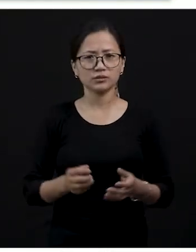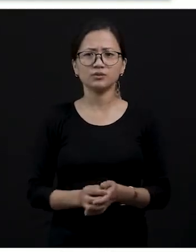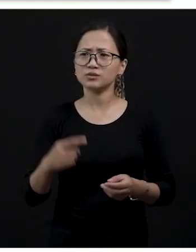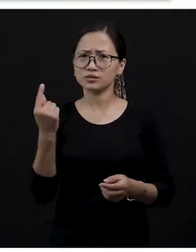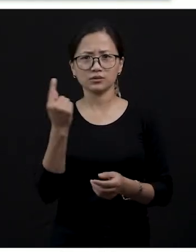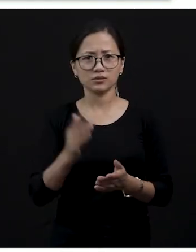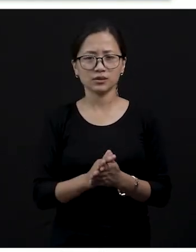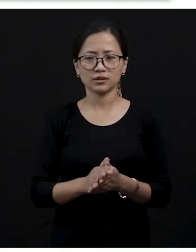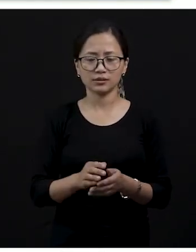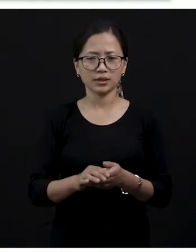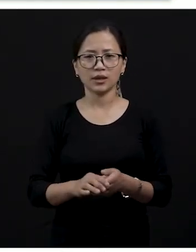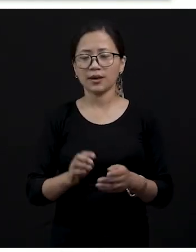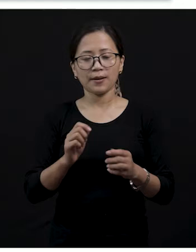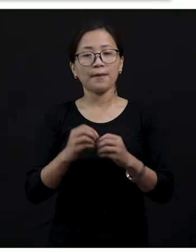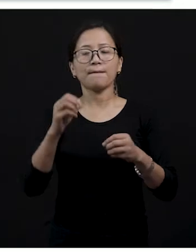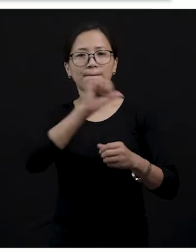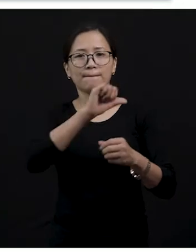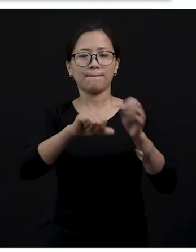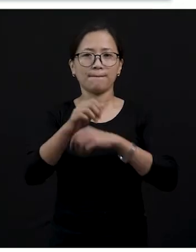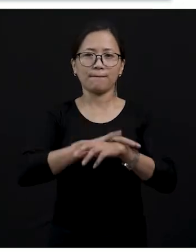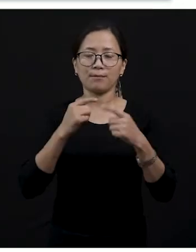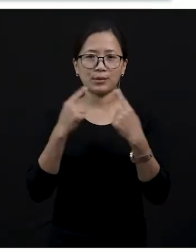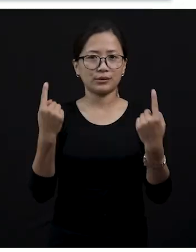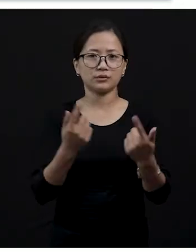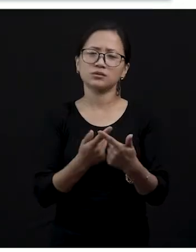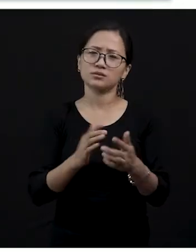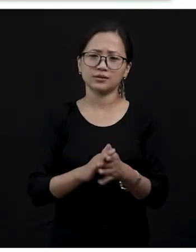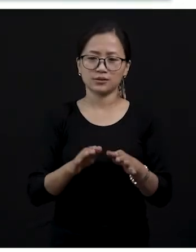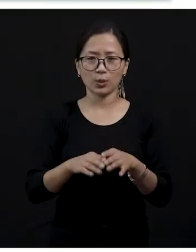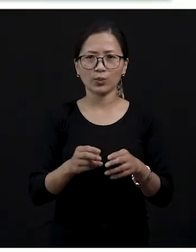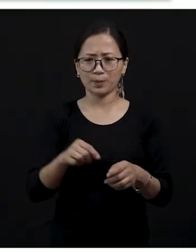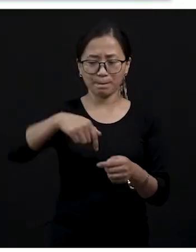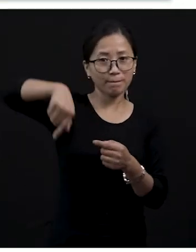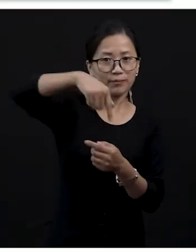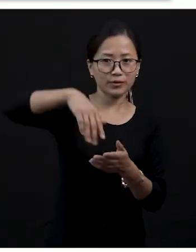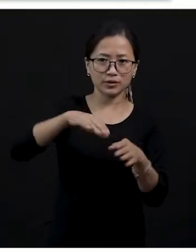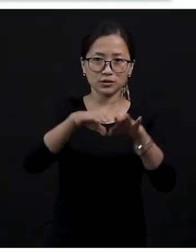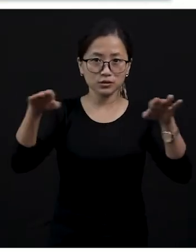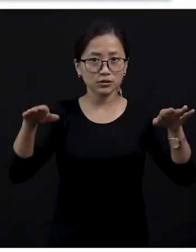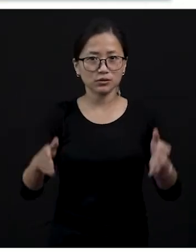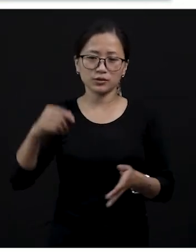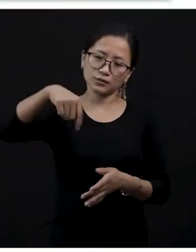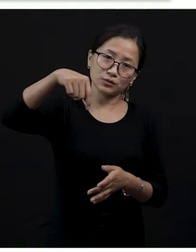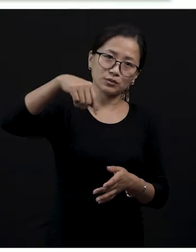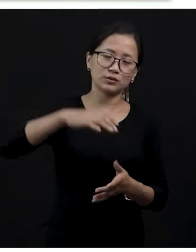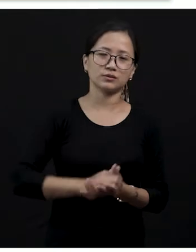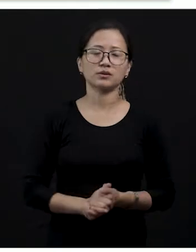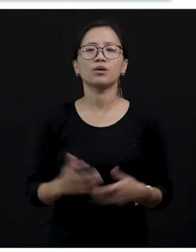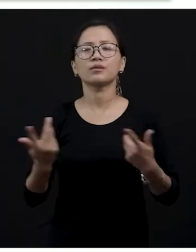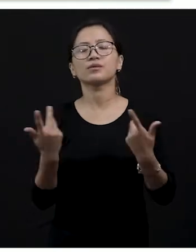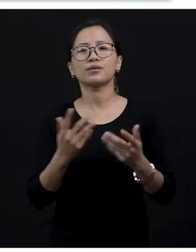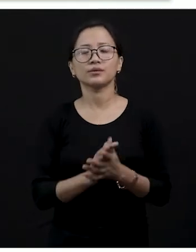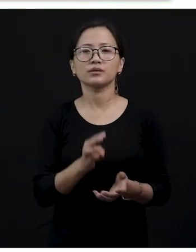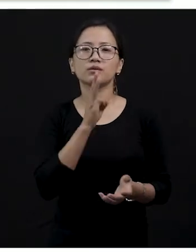get this? The tap, where did it get the water? Let us find, students, today, where we